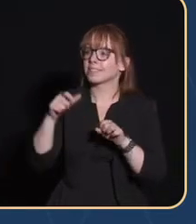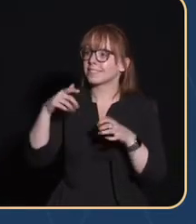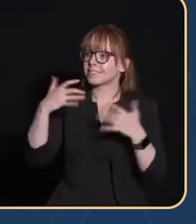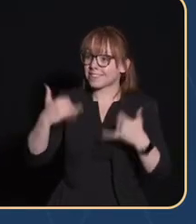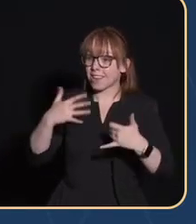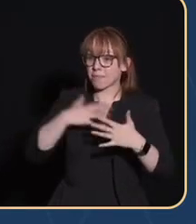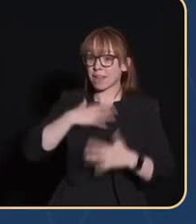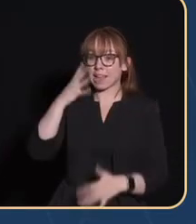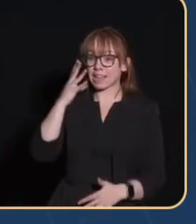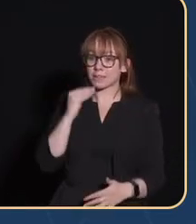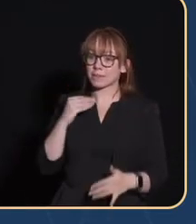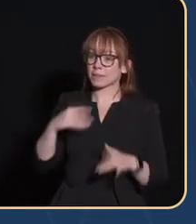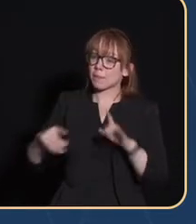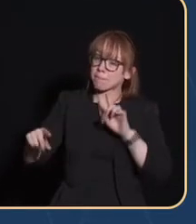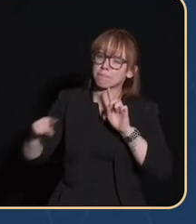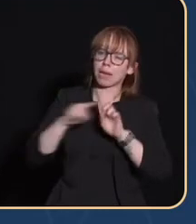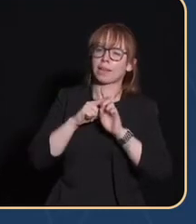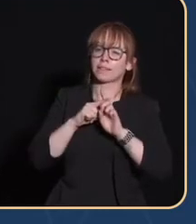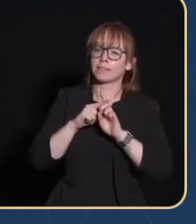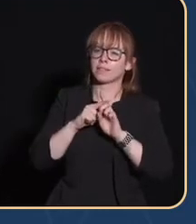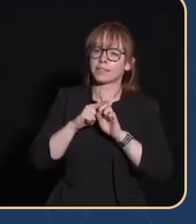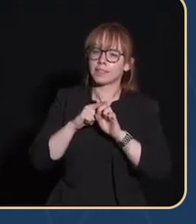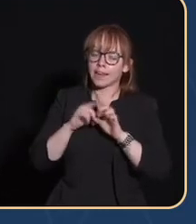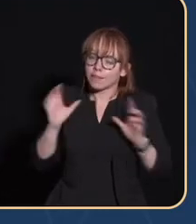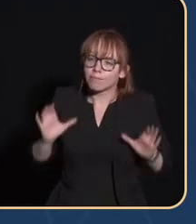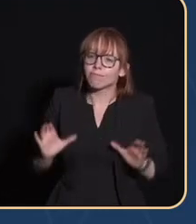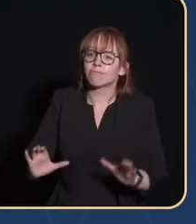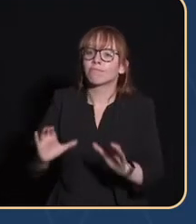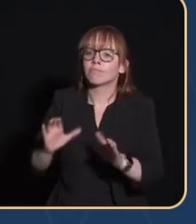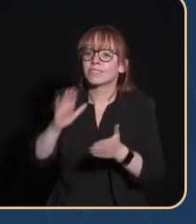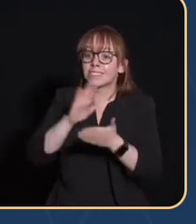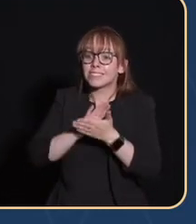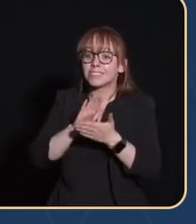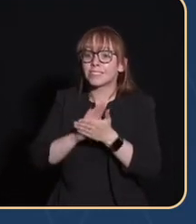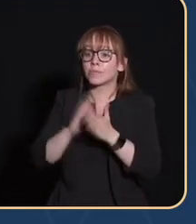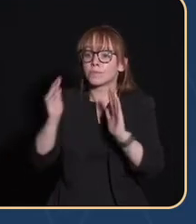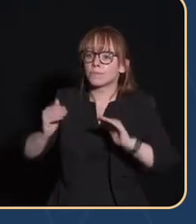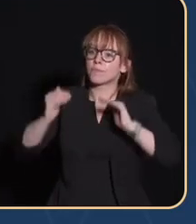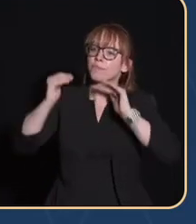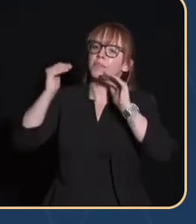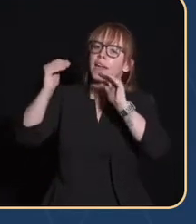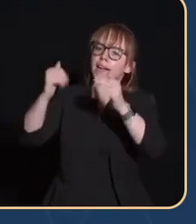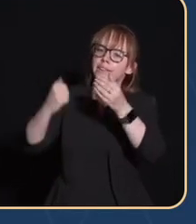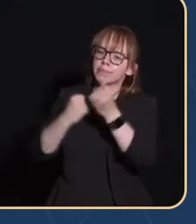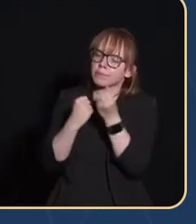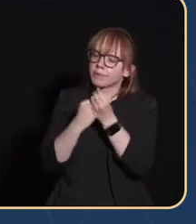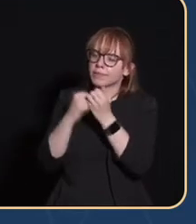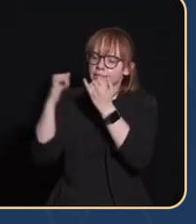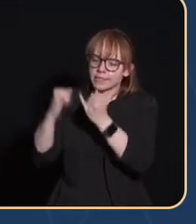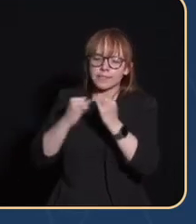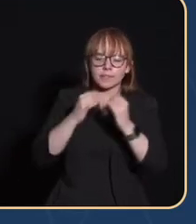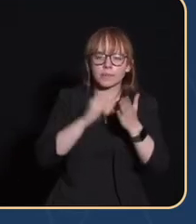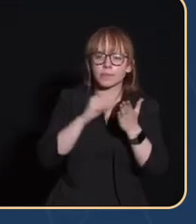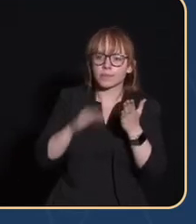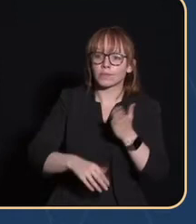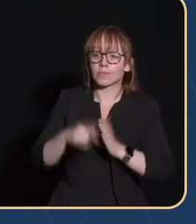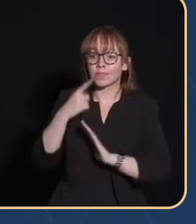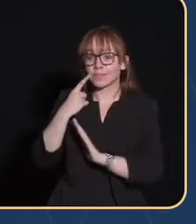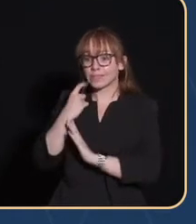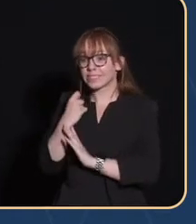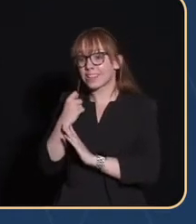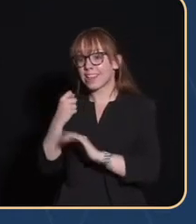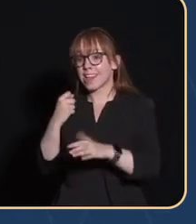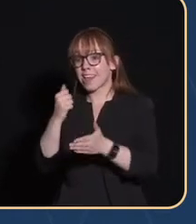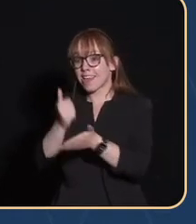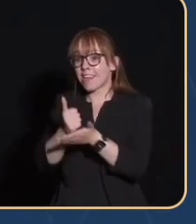and encouraging. The school provides a high level of support to each student. Recently, I helped a